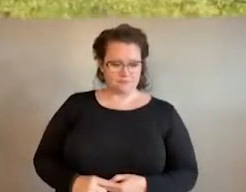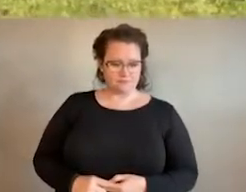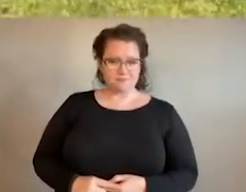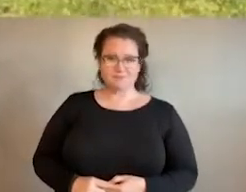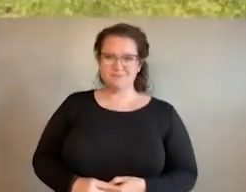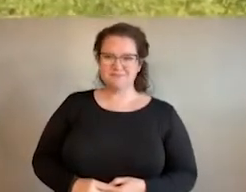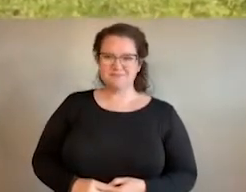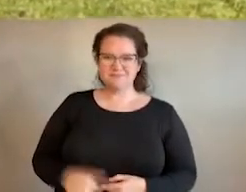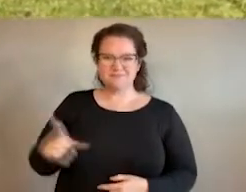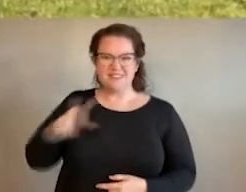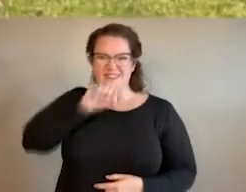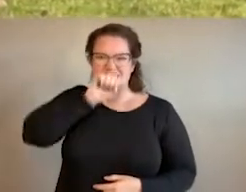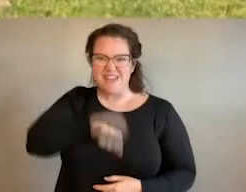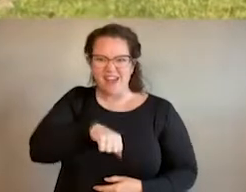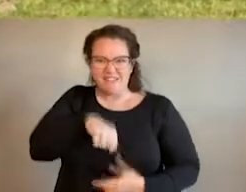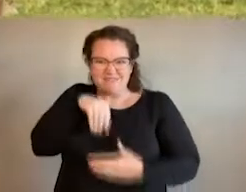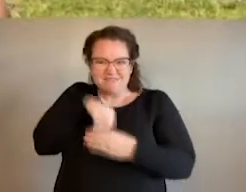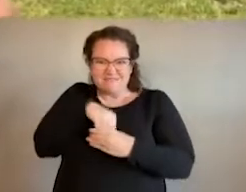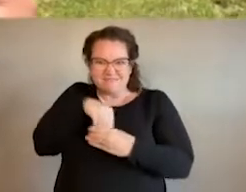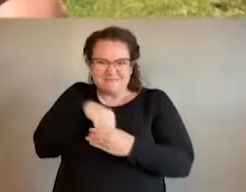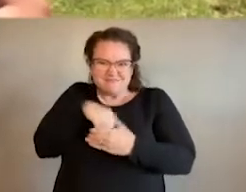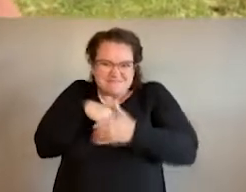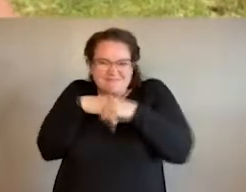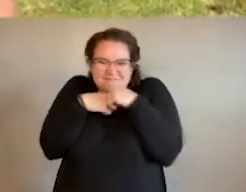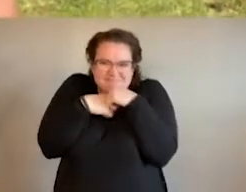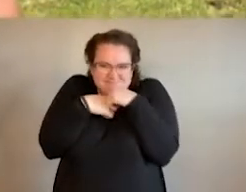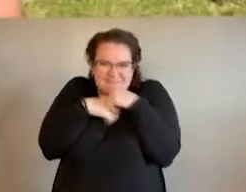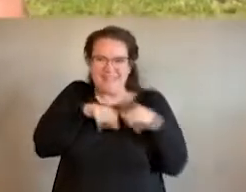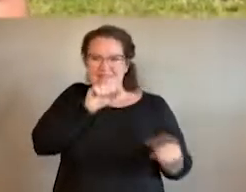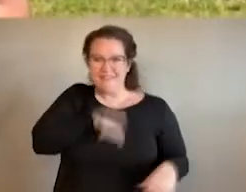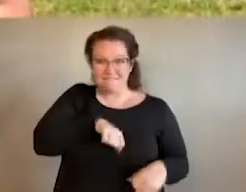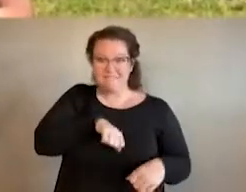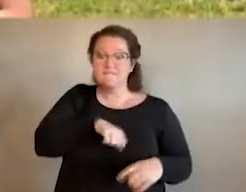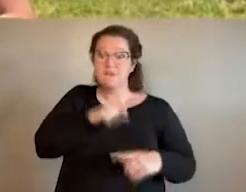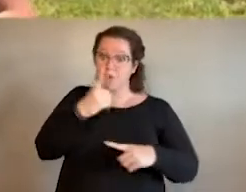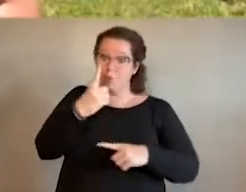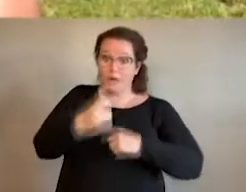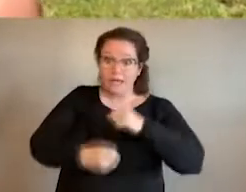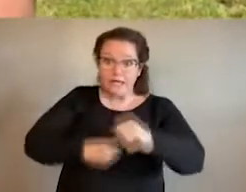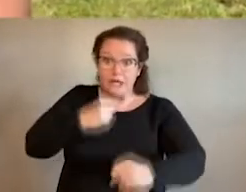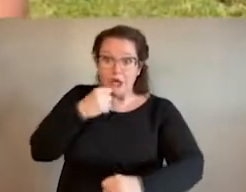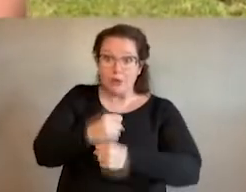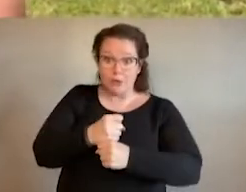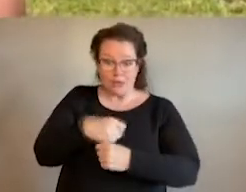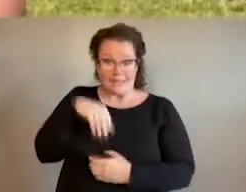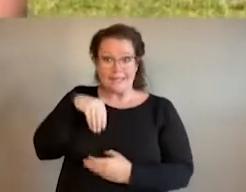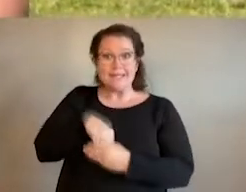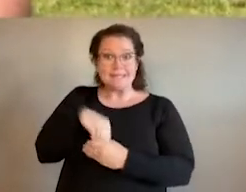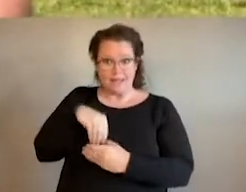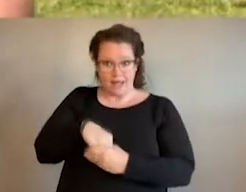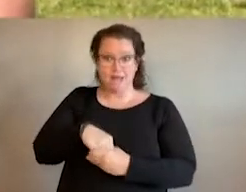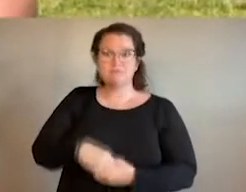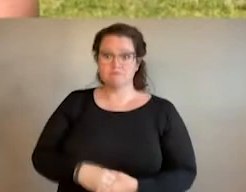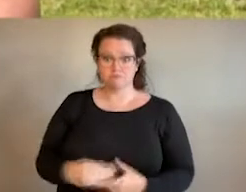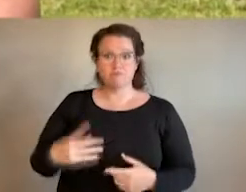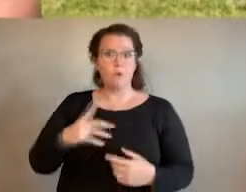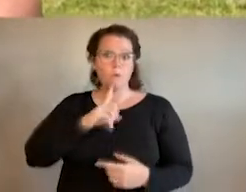Looks like Benjamin loves that pouch. He loves the pouch. The whole first year they're in the pouch.